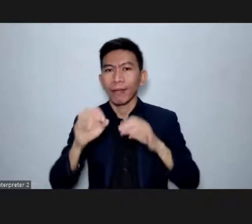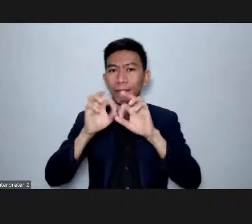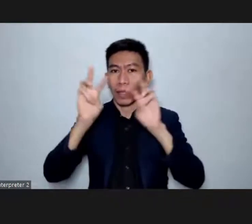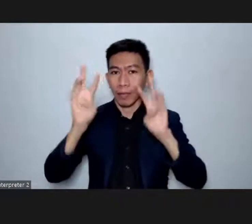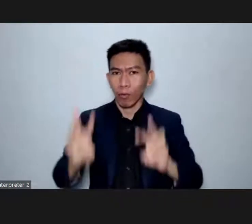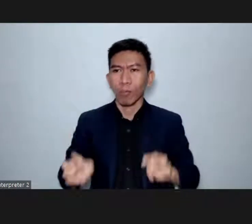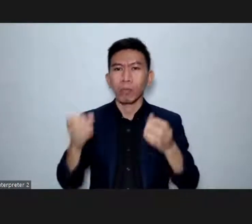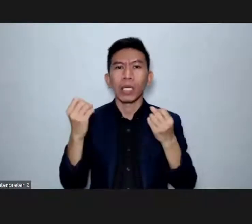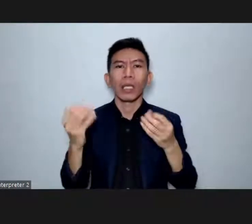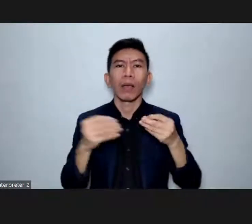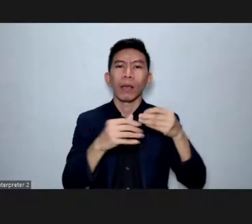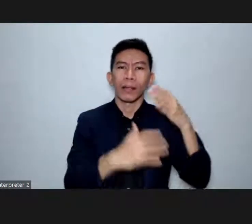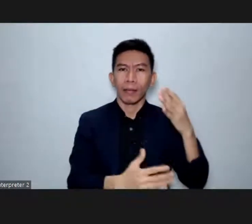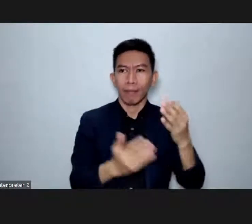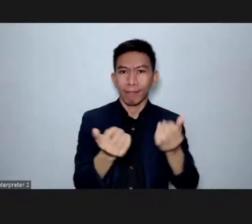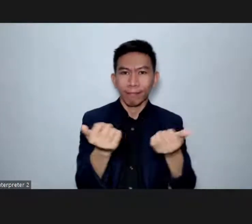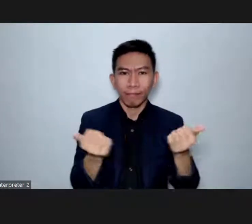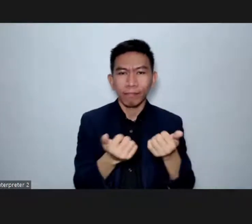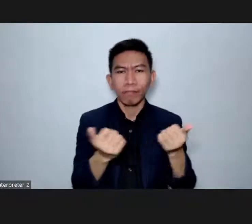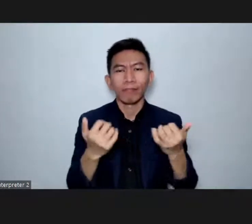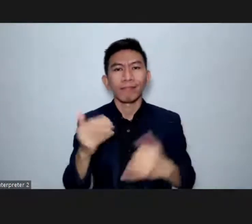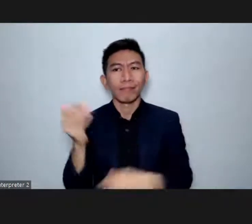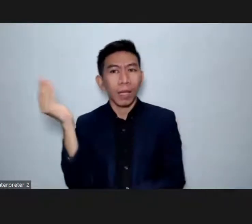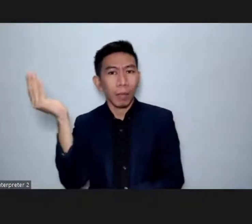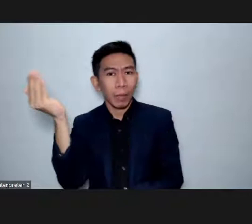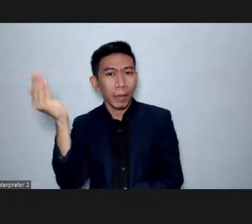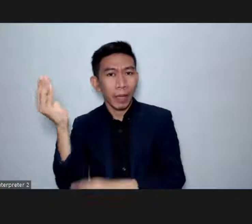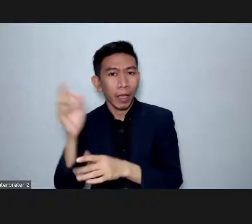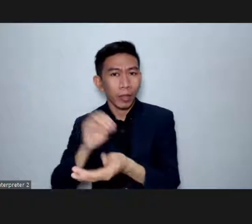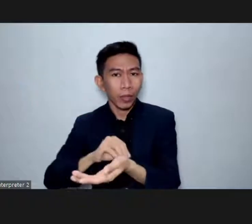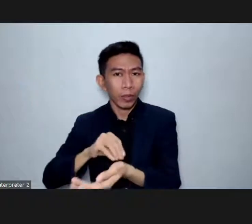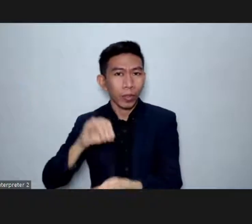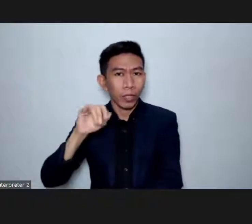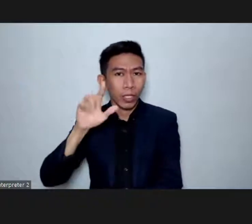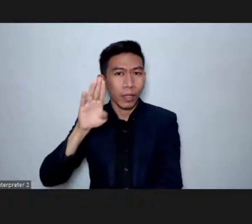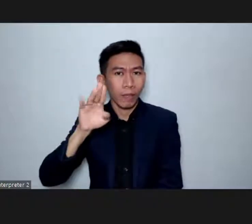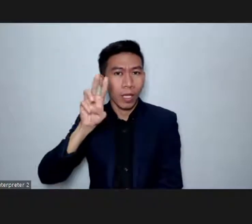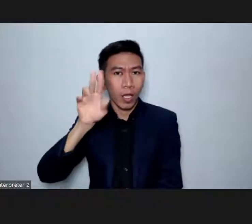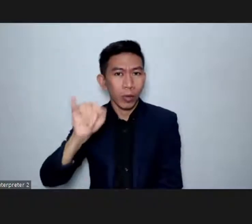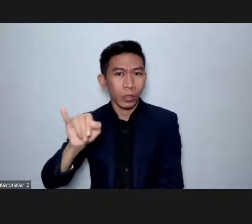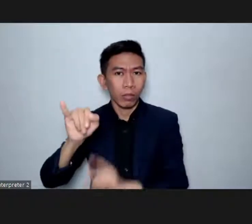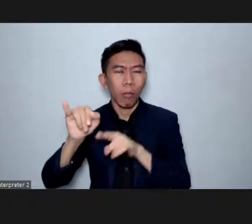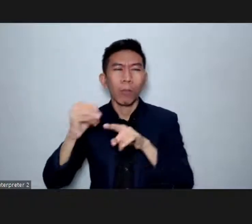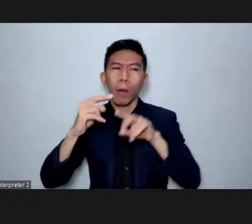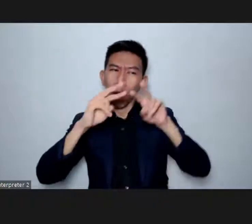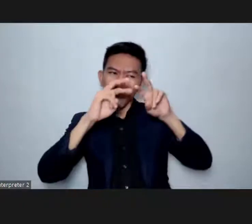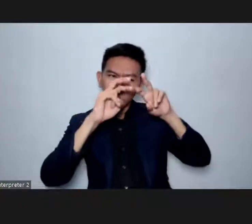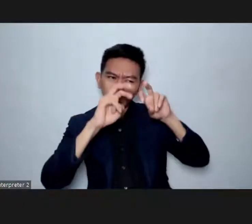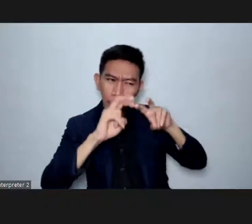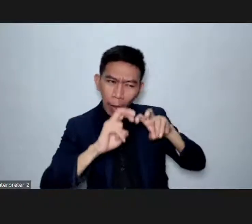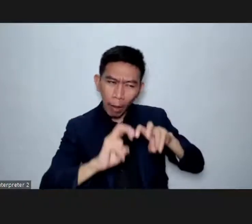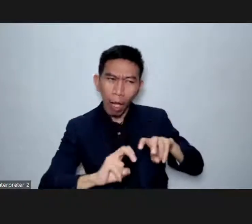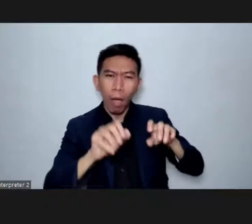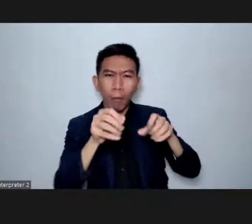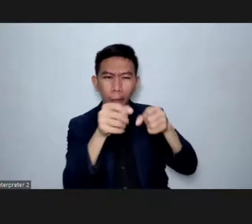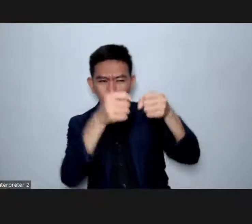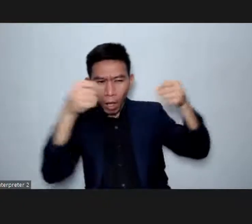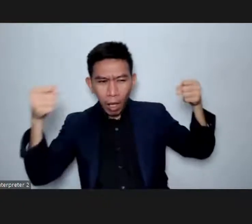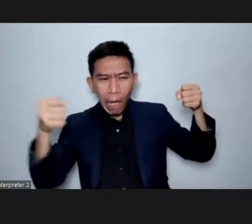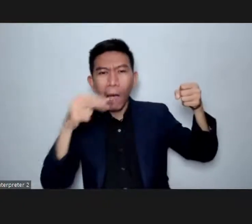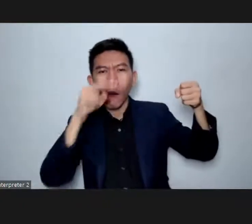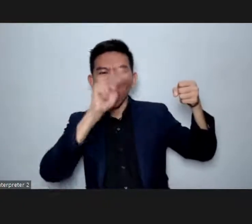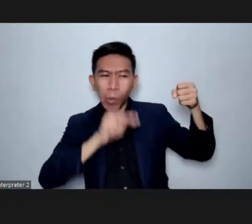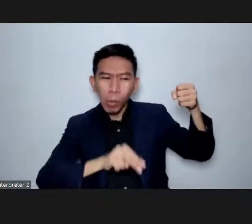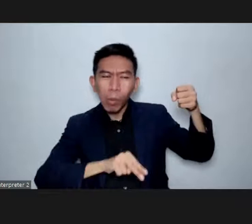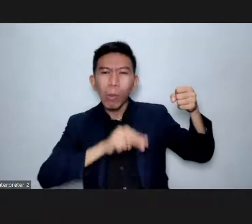the whole presentation of Dr. Ilbawi actually allowed us to dig deeper and dive closer into what we can